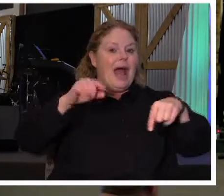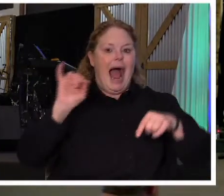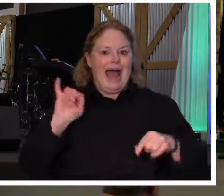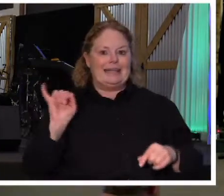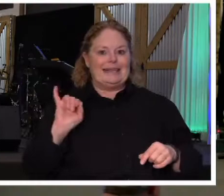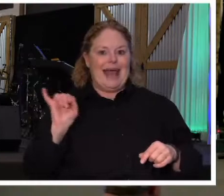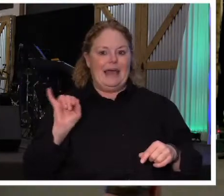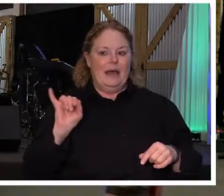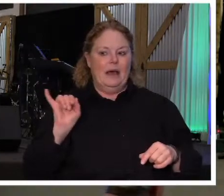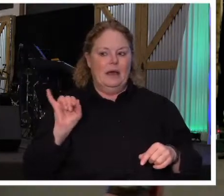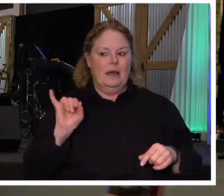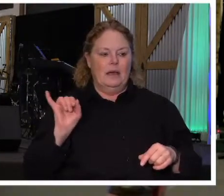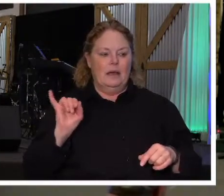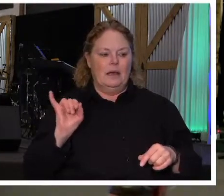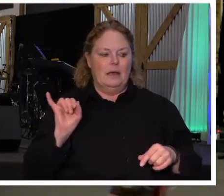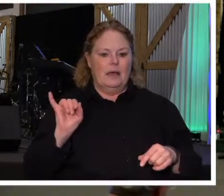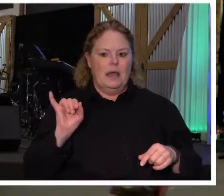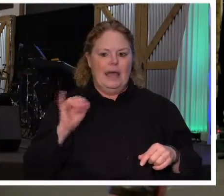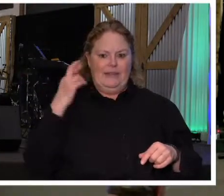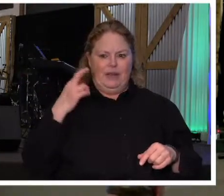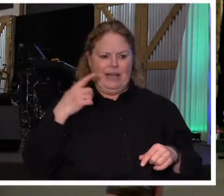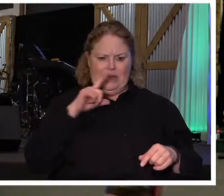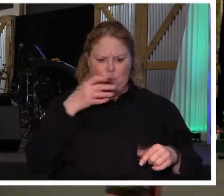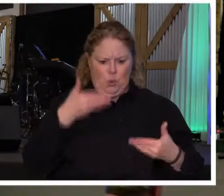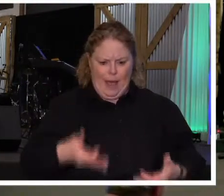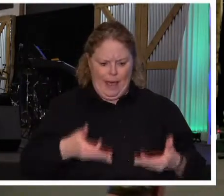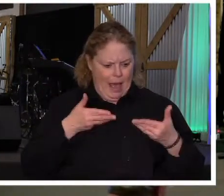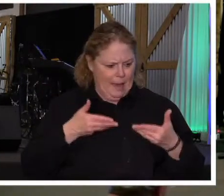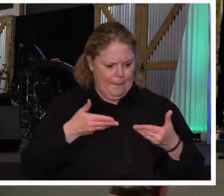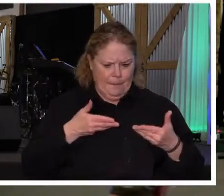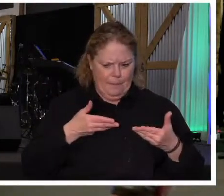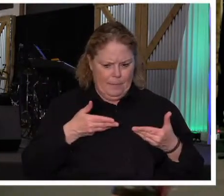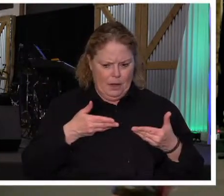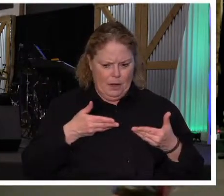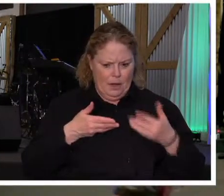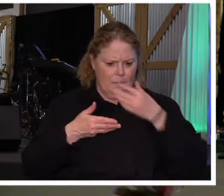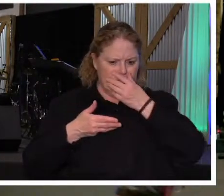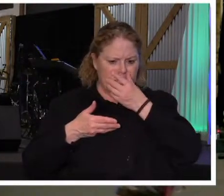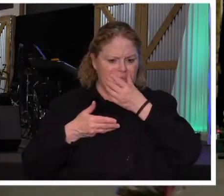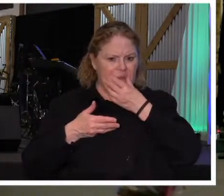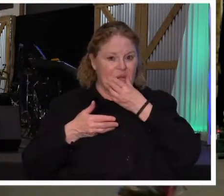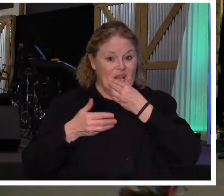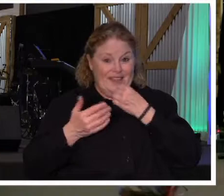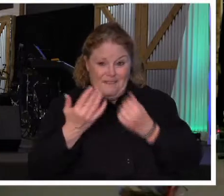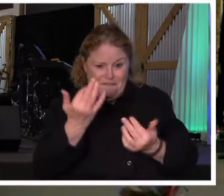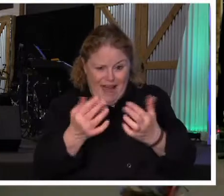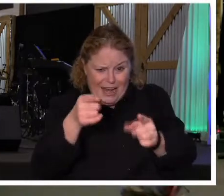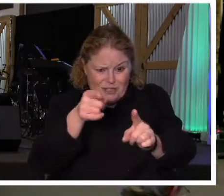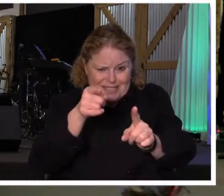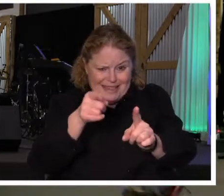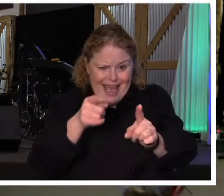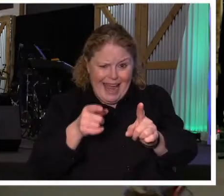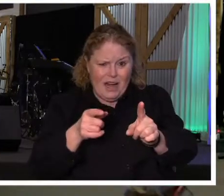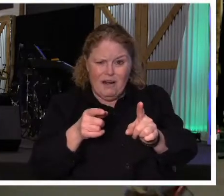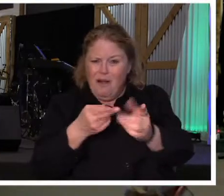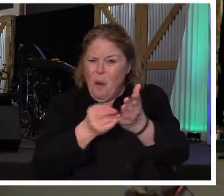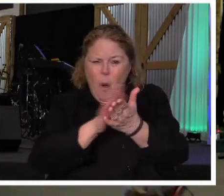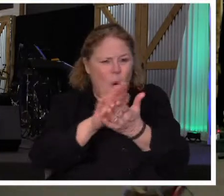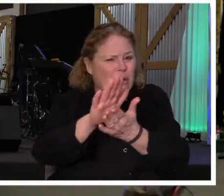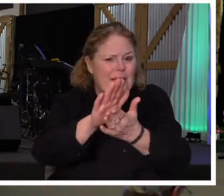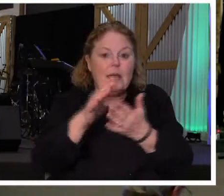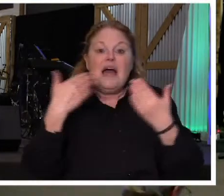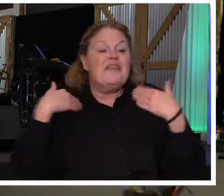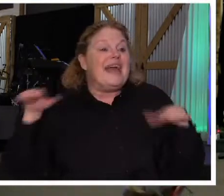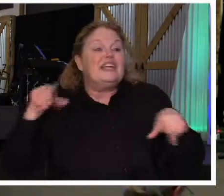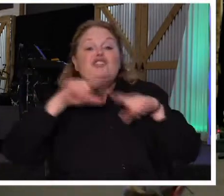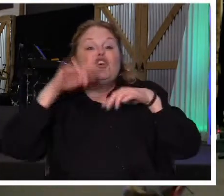Isaiah, having been revealed to who he really is in the presence of the holiness of God, and sees the fire of God that was so holy that the angel